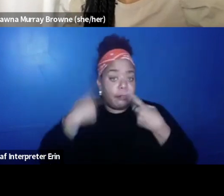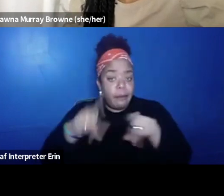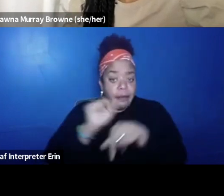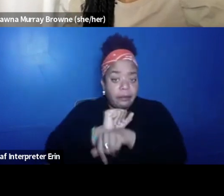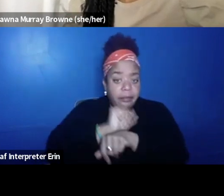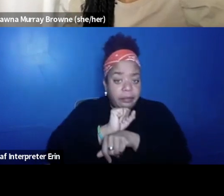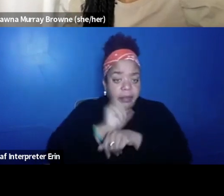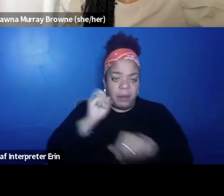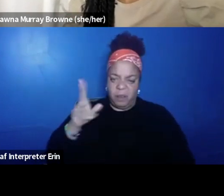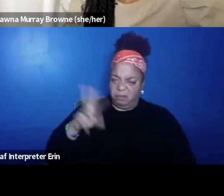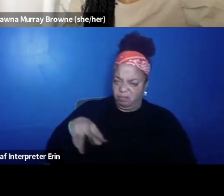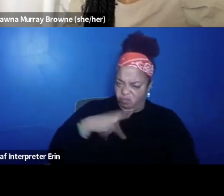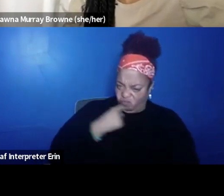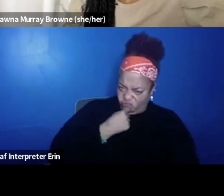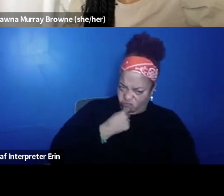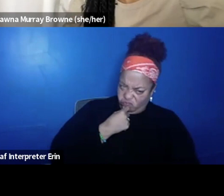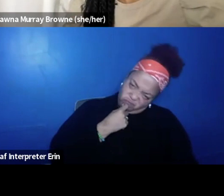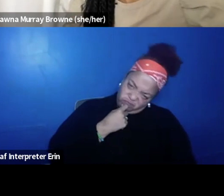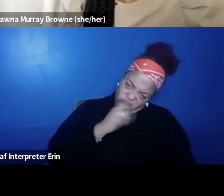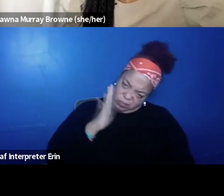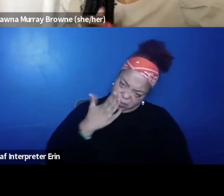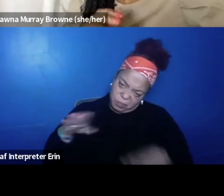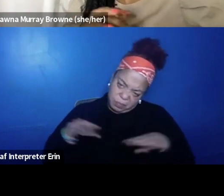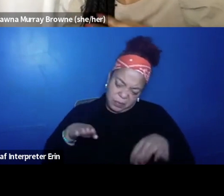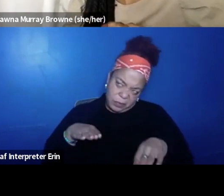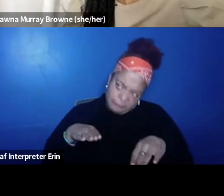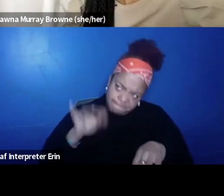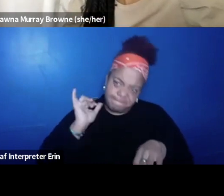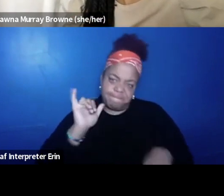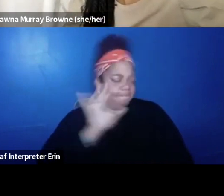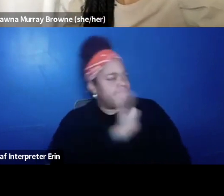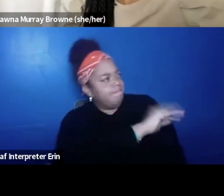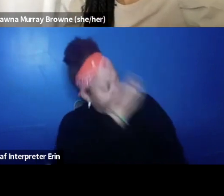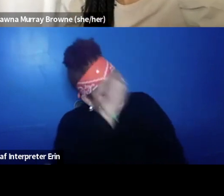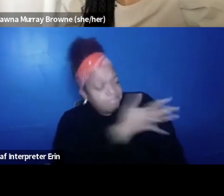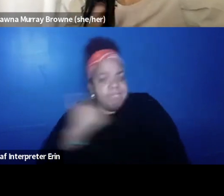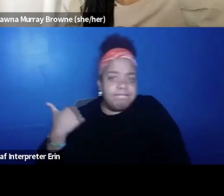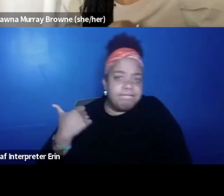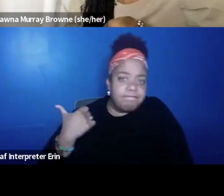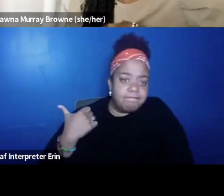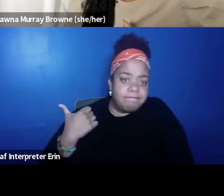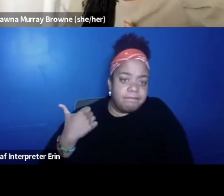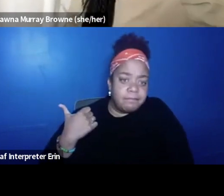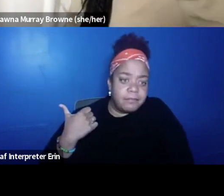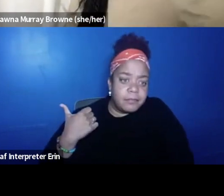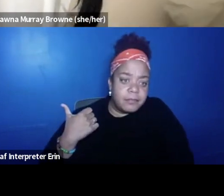also normalizing a particular kind of carcerality, right, in these